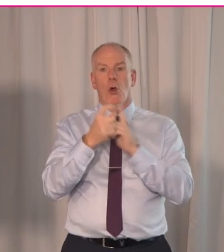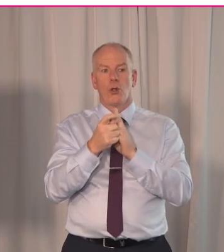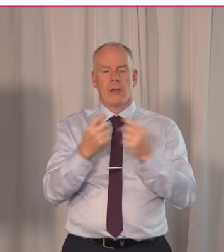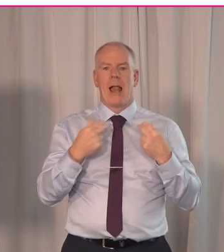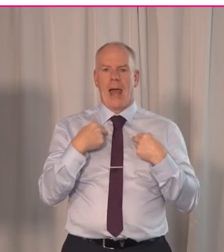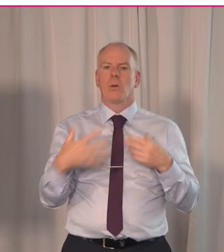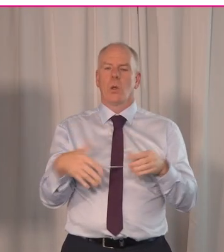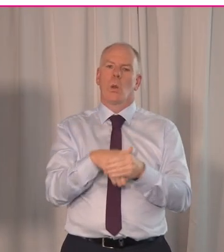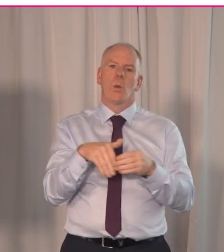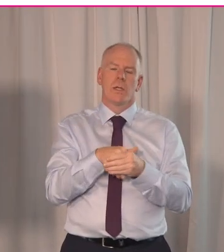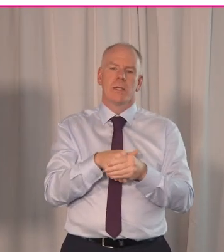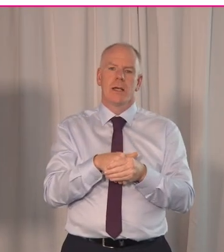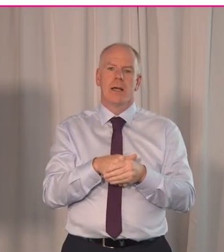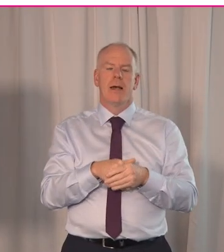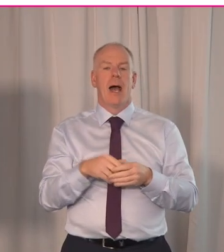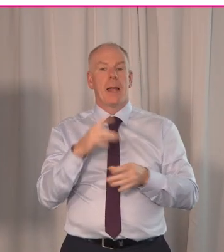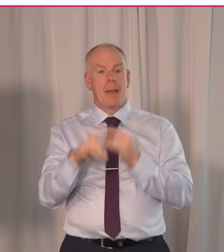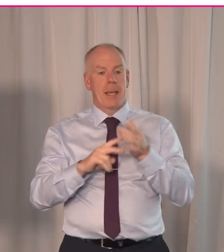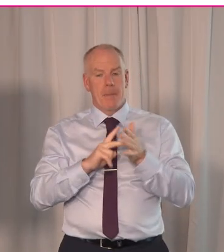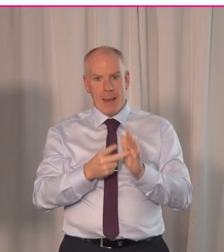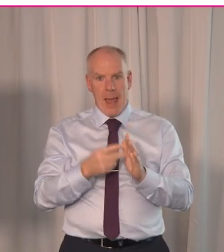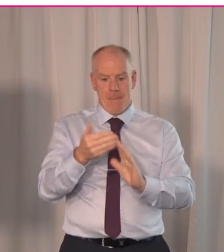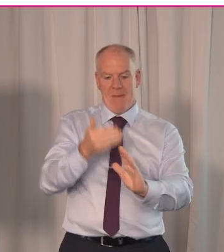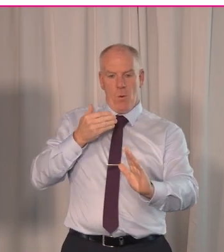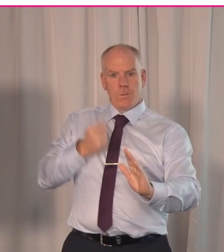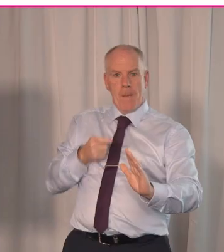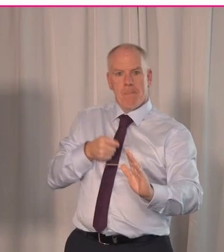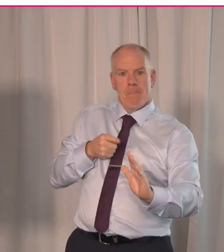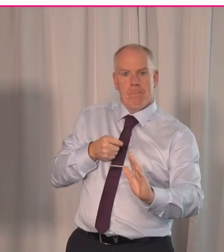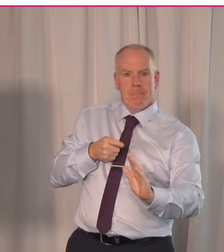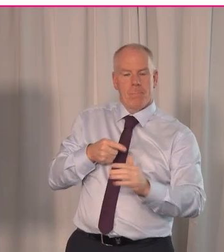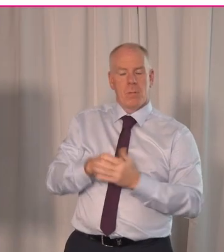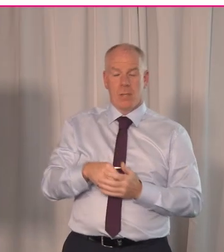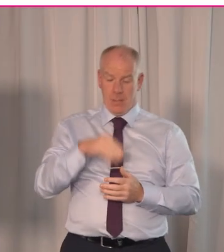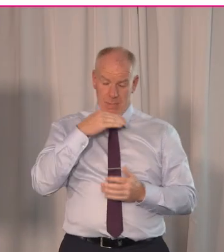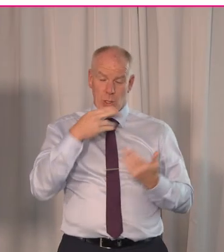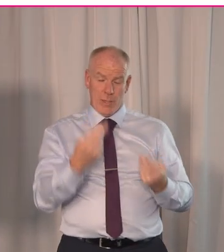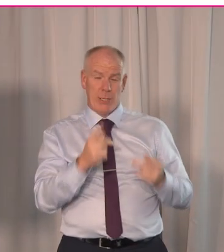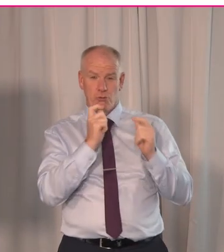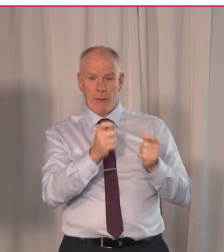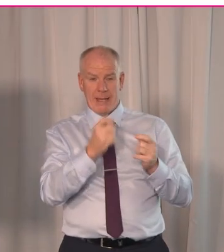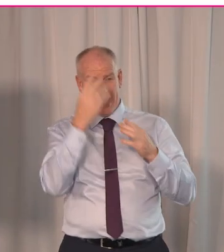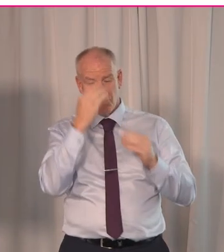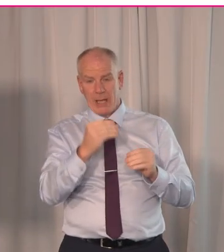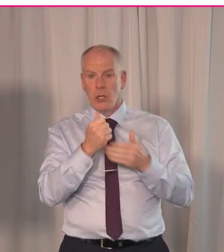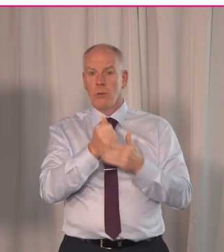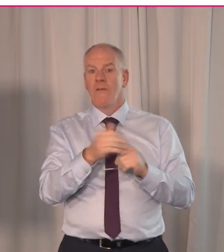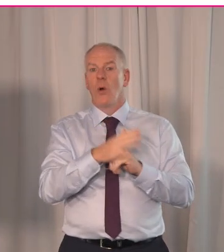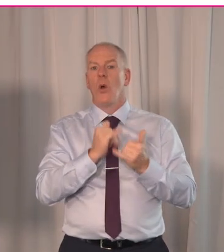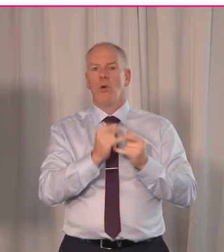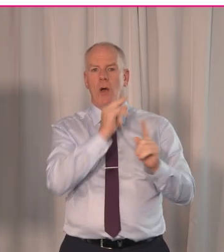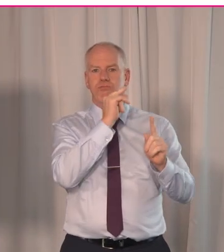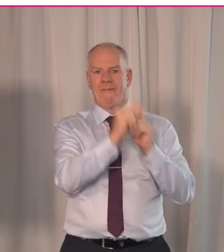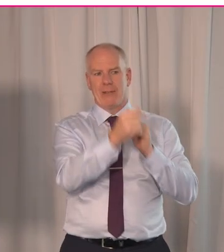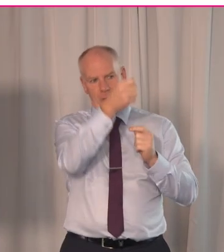into account, and planning and organising ahead of time. And that requires training, education and support for professionals, and we have a suite